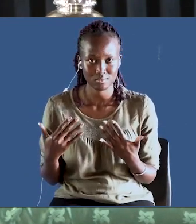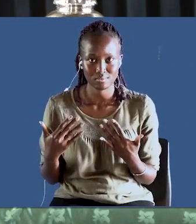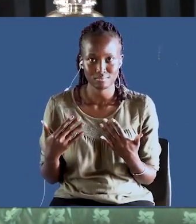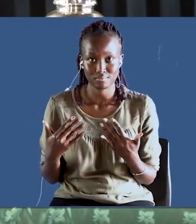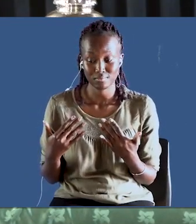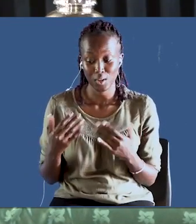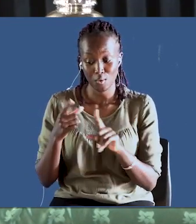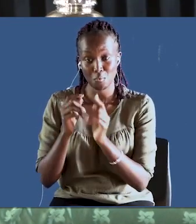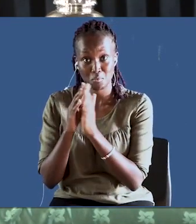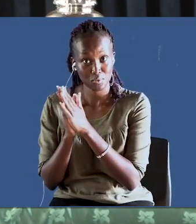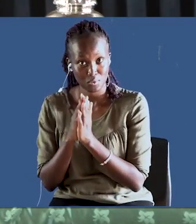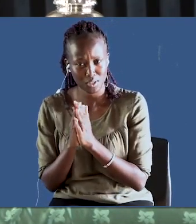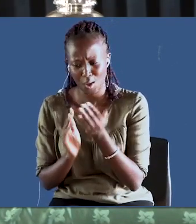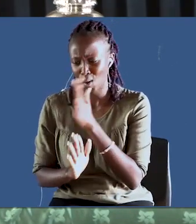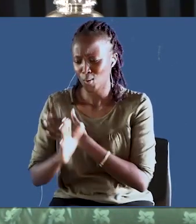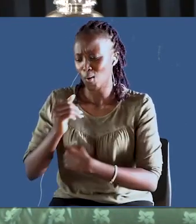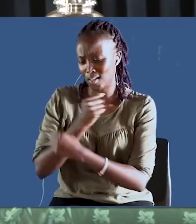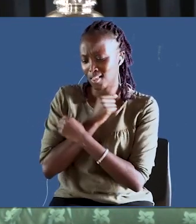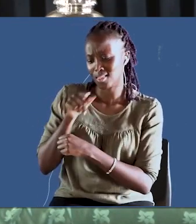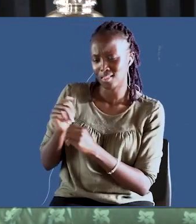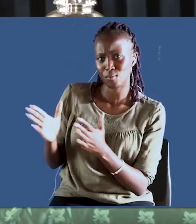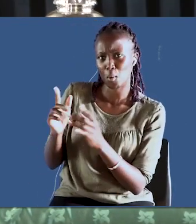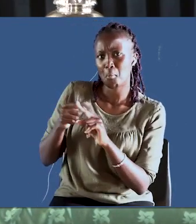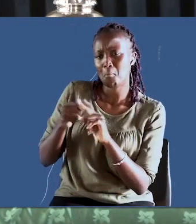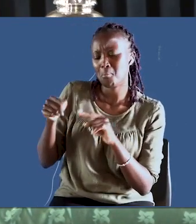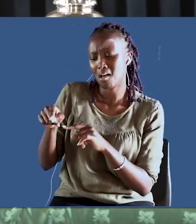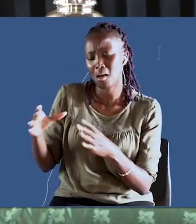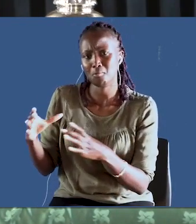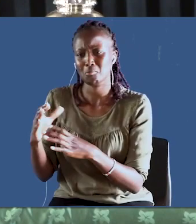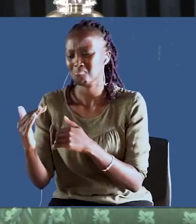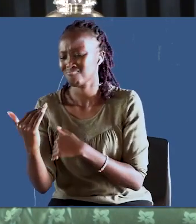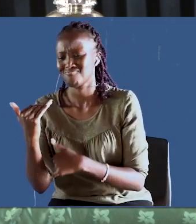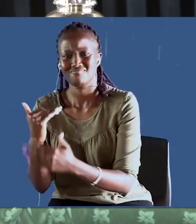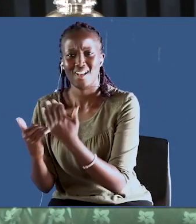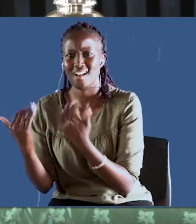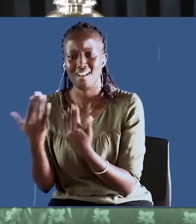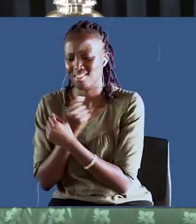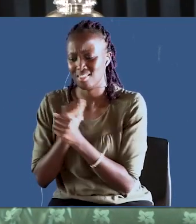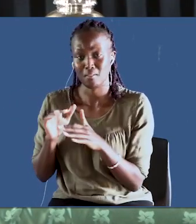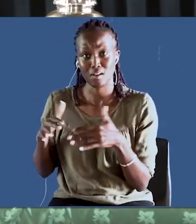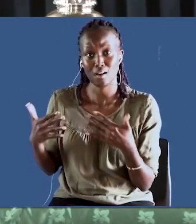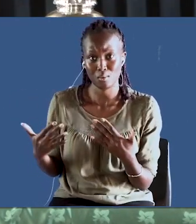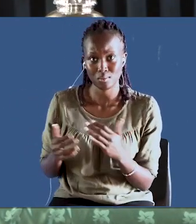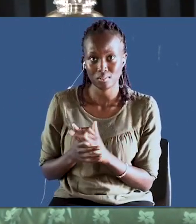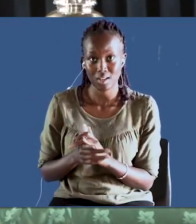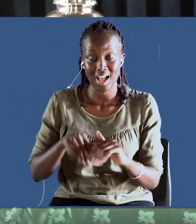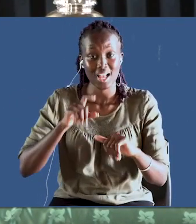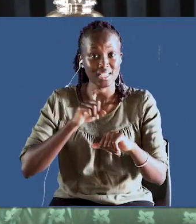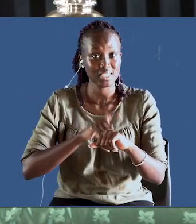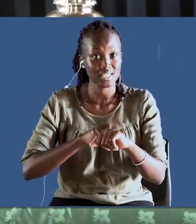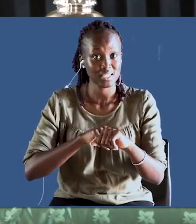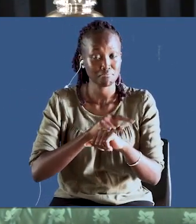loves them, but they're still questioning and poking holes on the love of God. When we lose the vision of who God